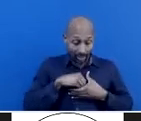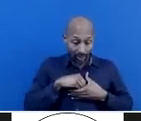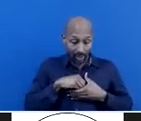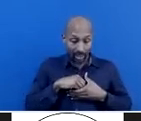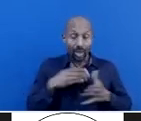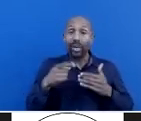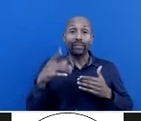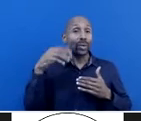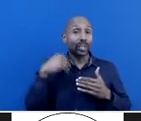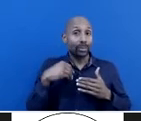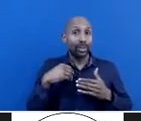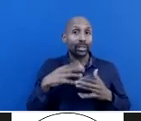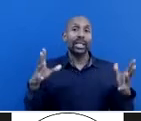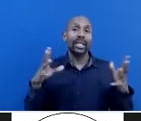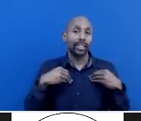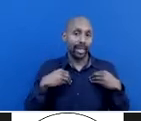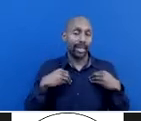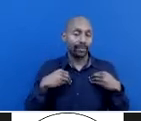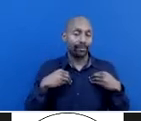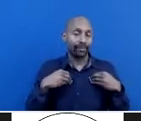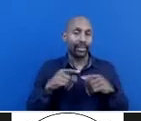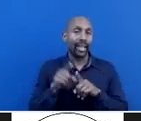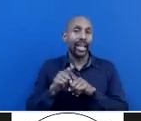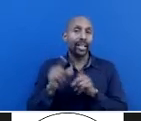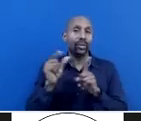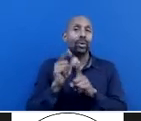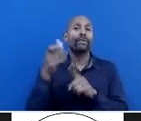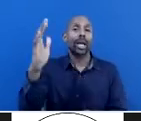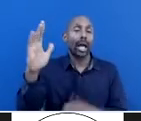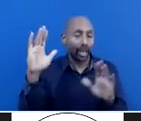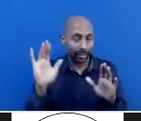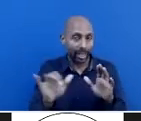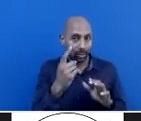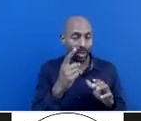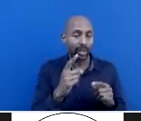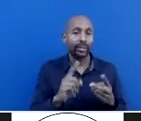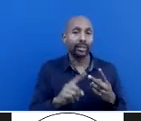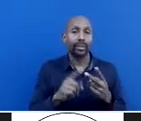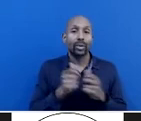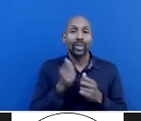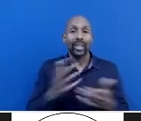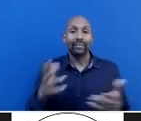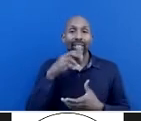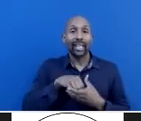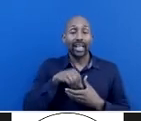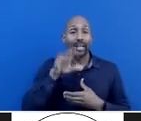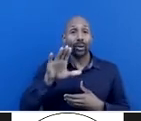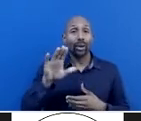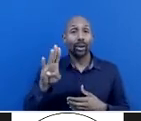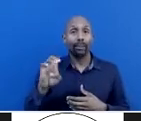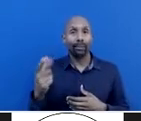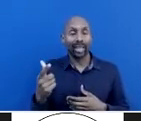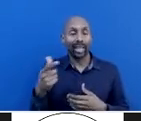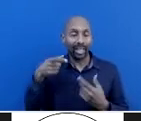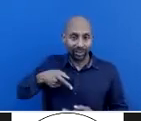word from God. And then with everything that you have in your being, you struggle to rectify affairs